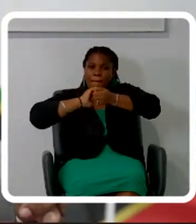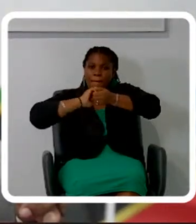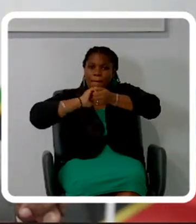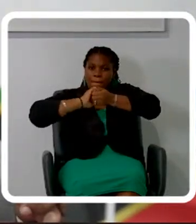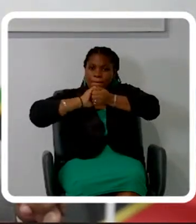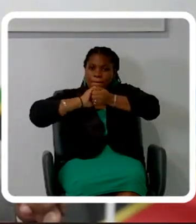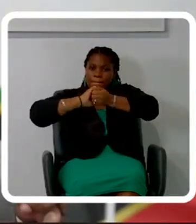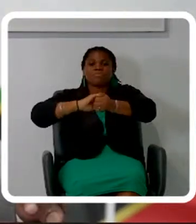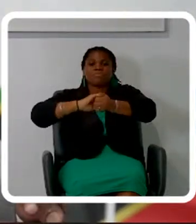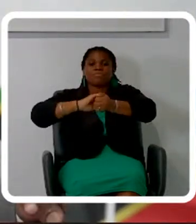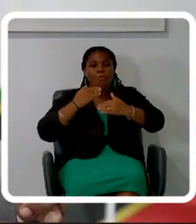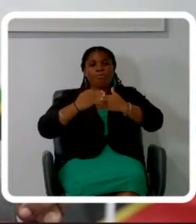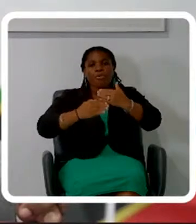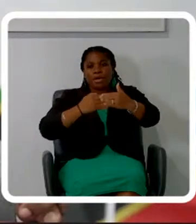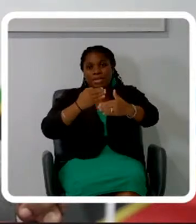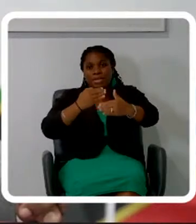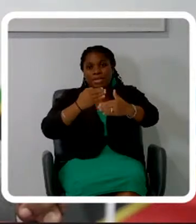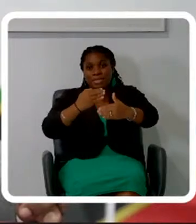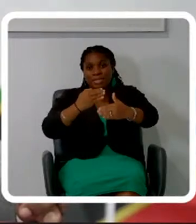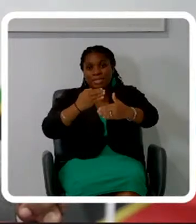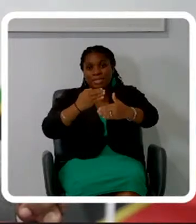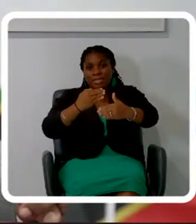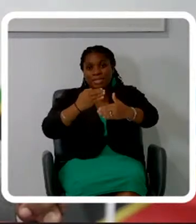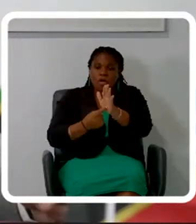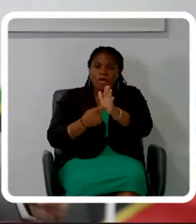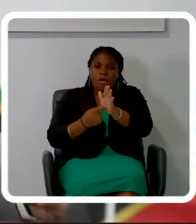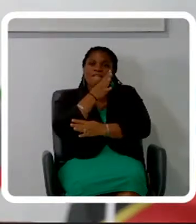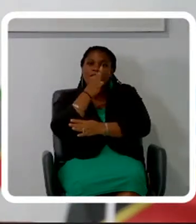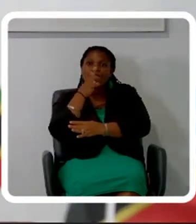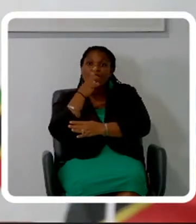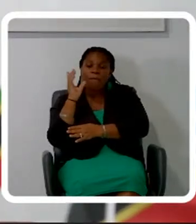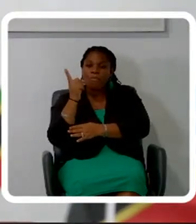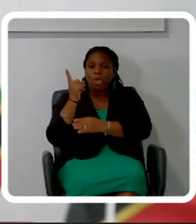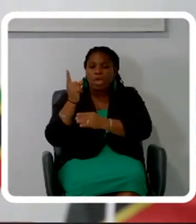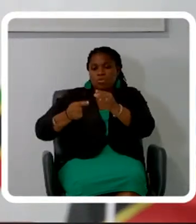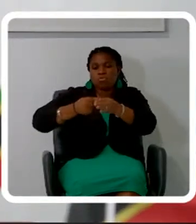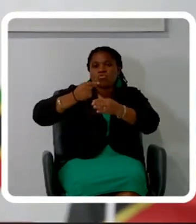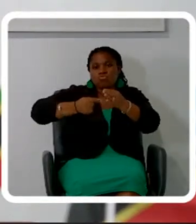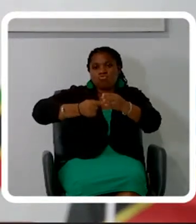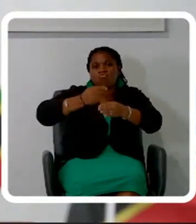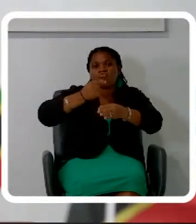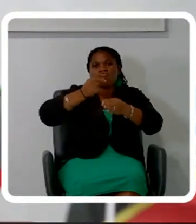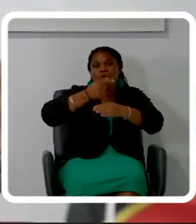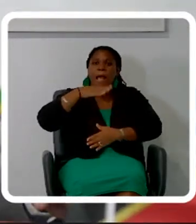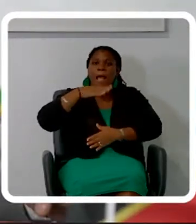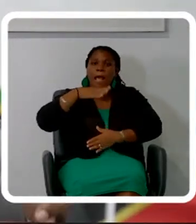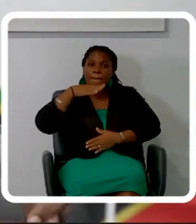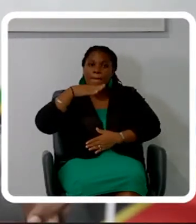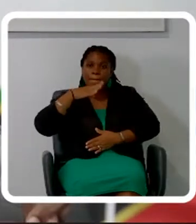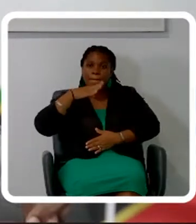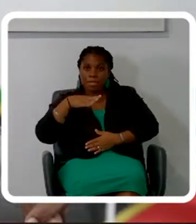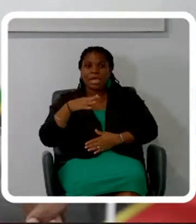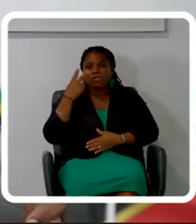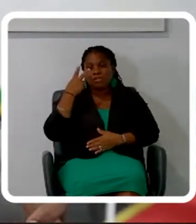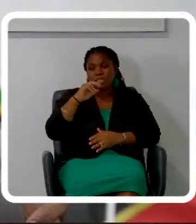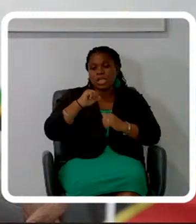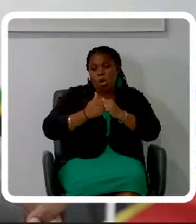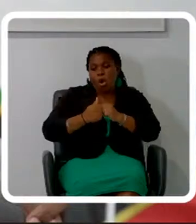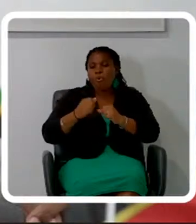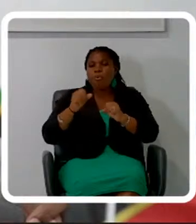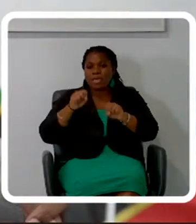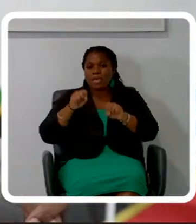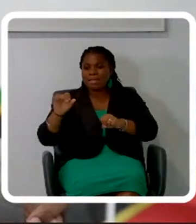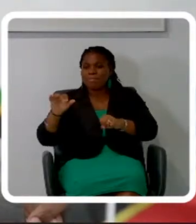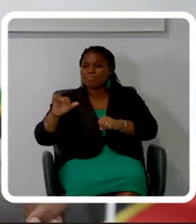have a demonstration farm where we are actually growing the peppers to see how St. Kitts and Nevis would fare. That is